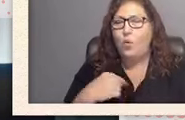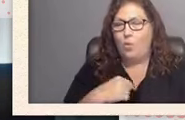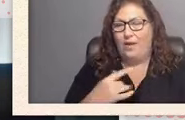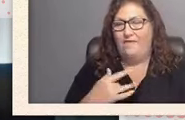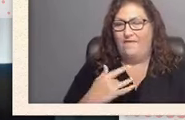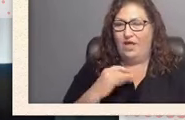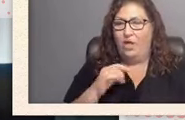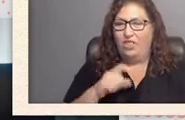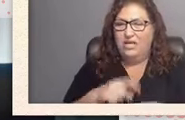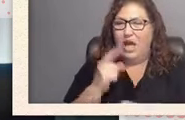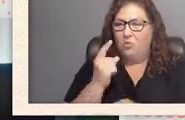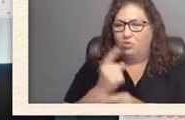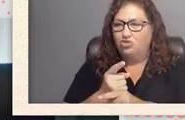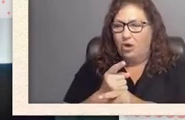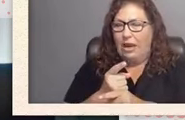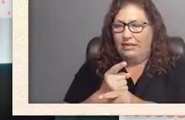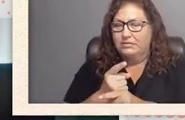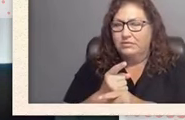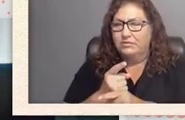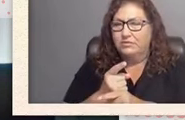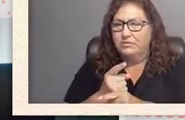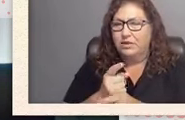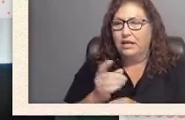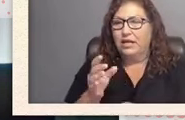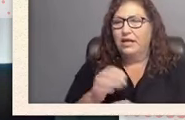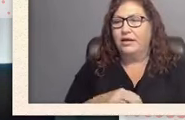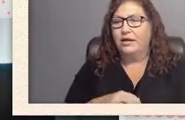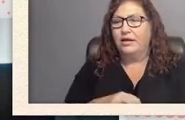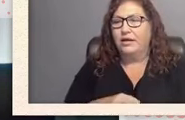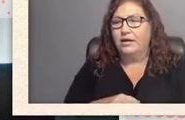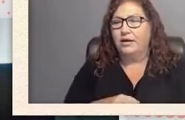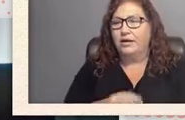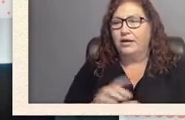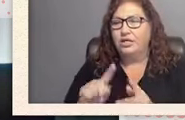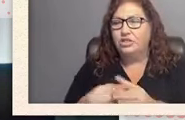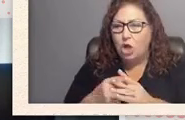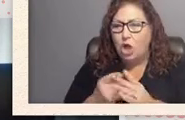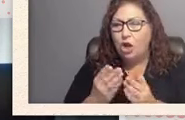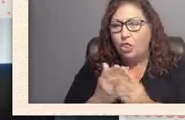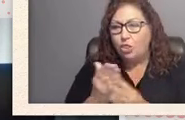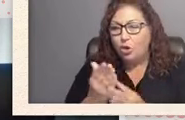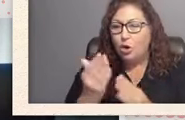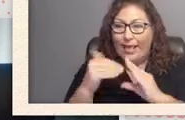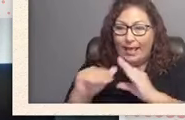right. It started with a series of emails